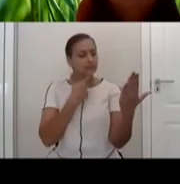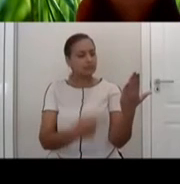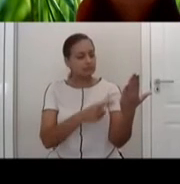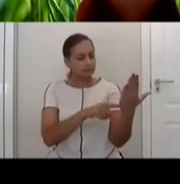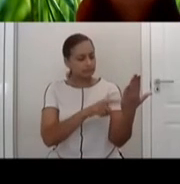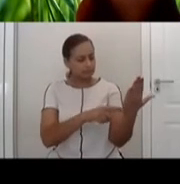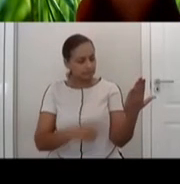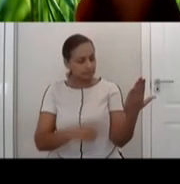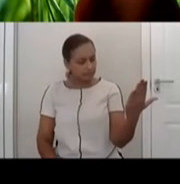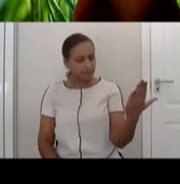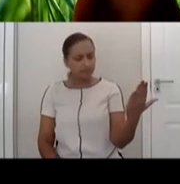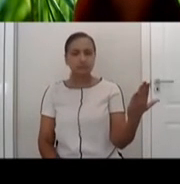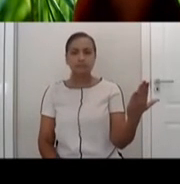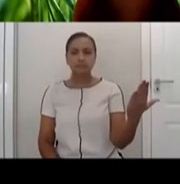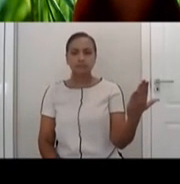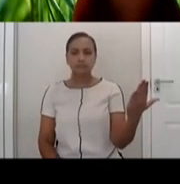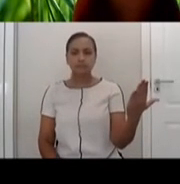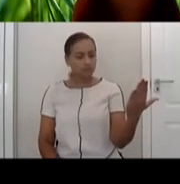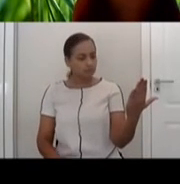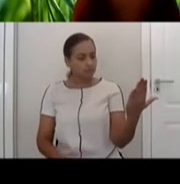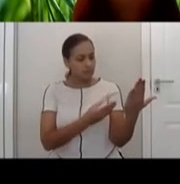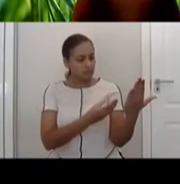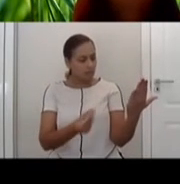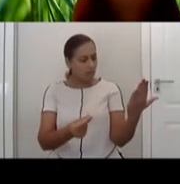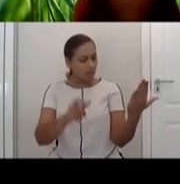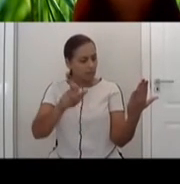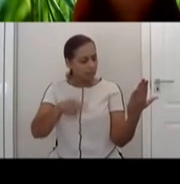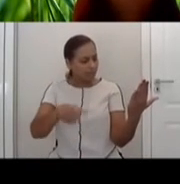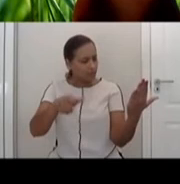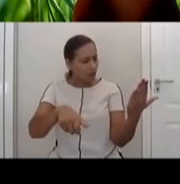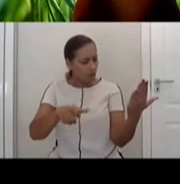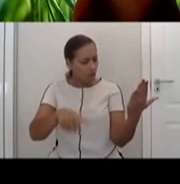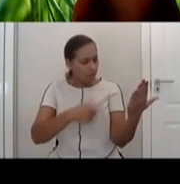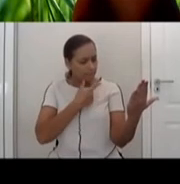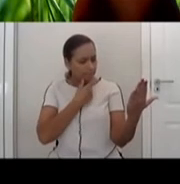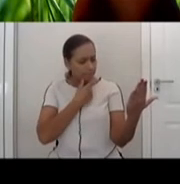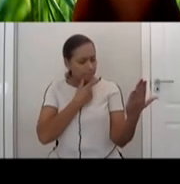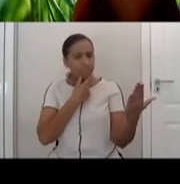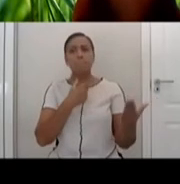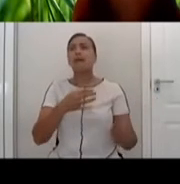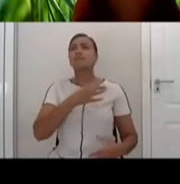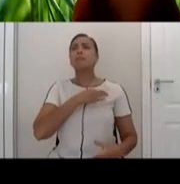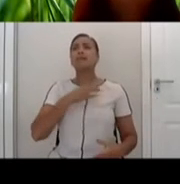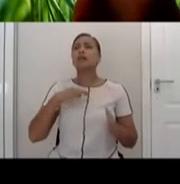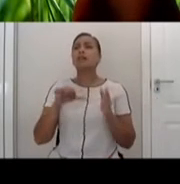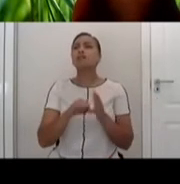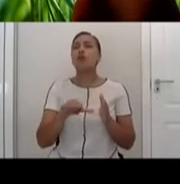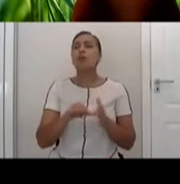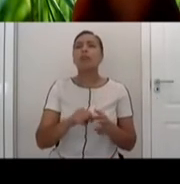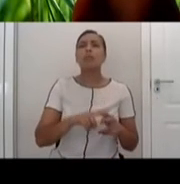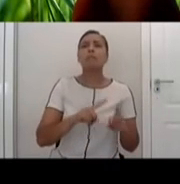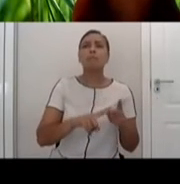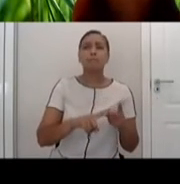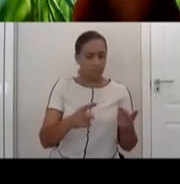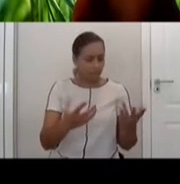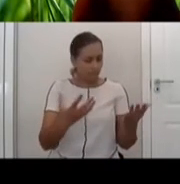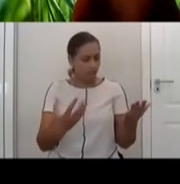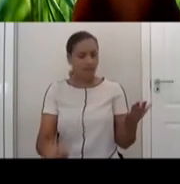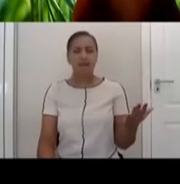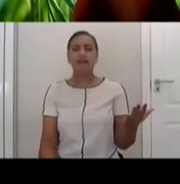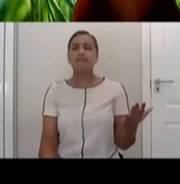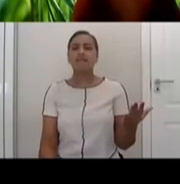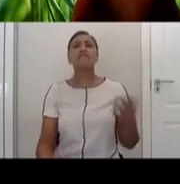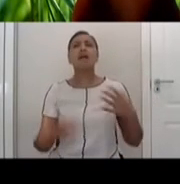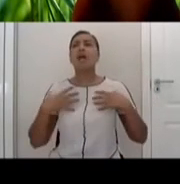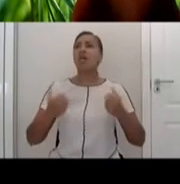aware, you know, the PHE guidance, that there are certain people who have might have medical conditions or other, you know,